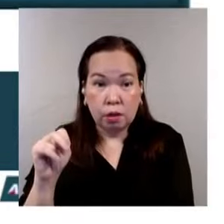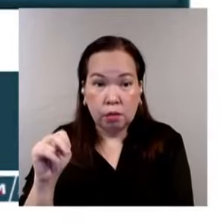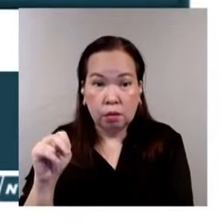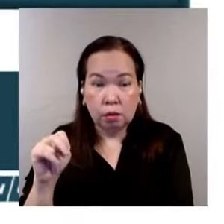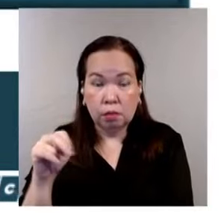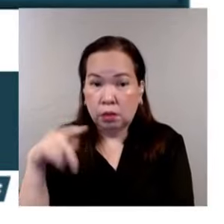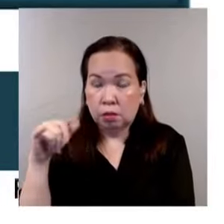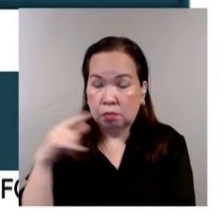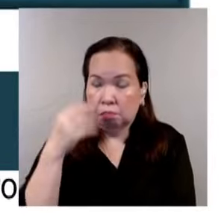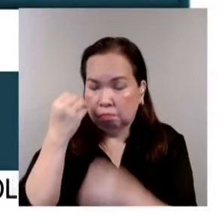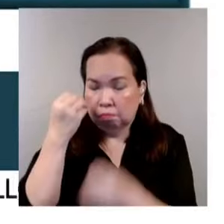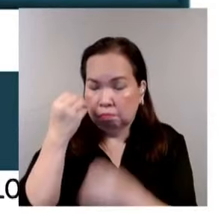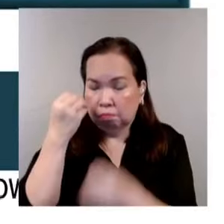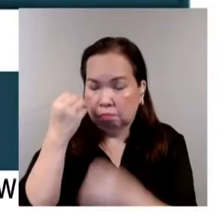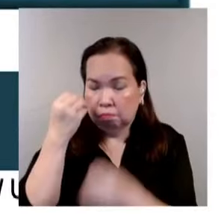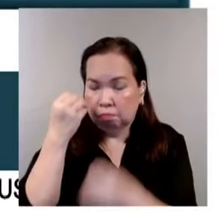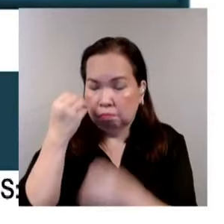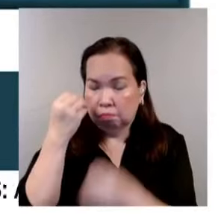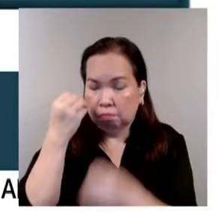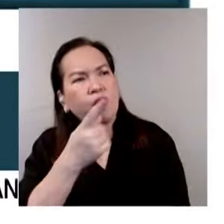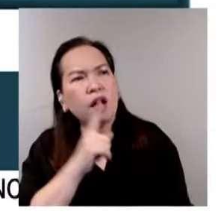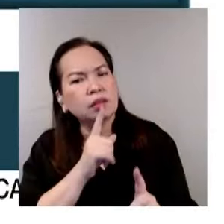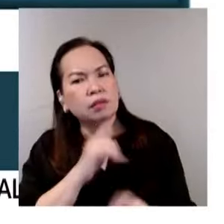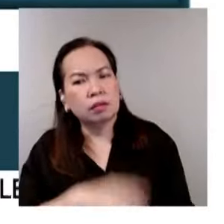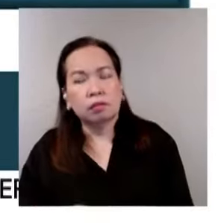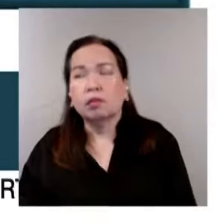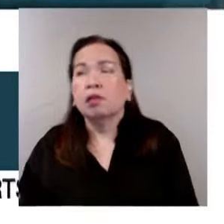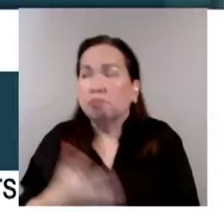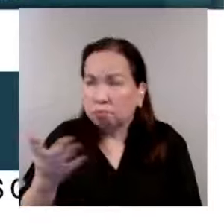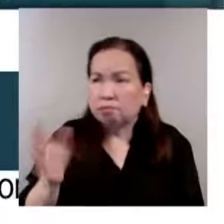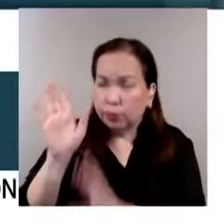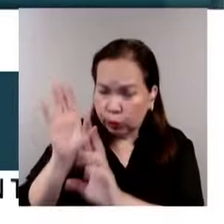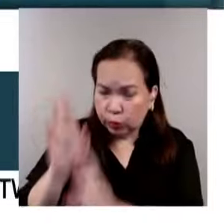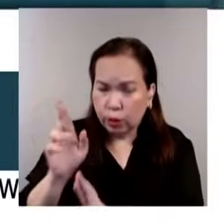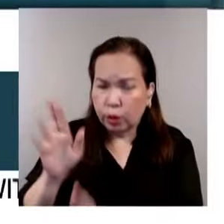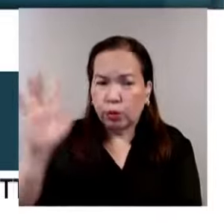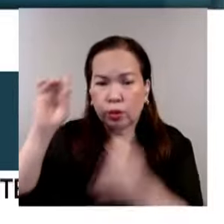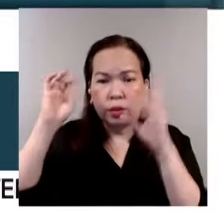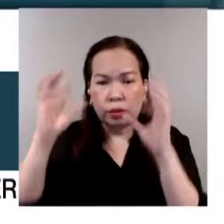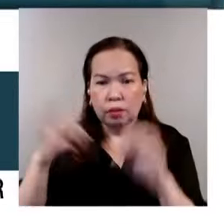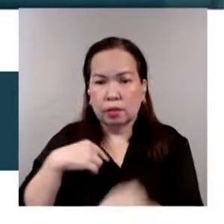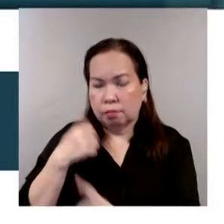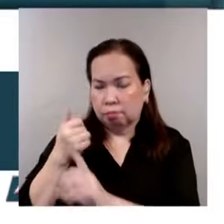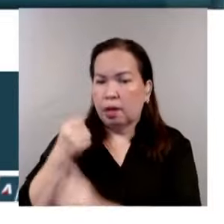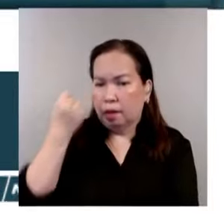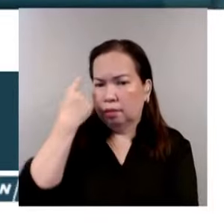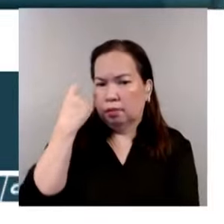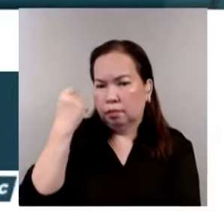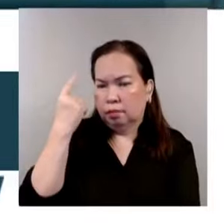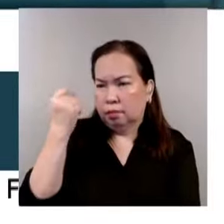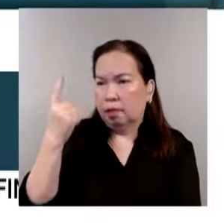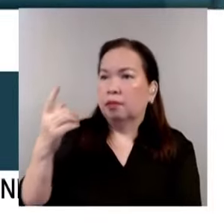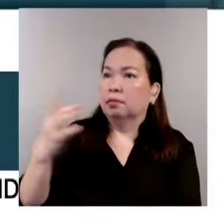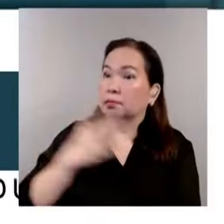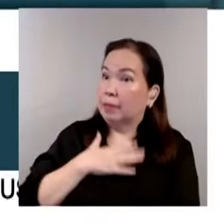withdrawal? He said that, you know, it's my decision, and he understands my decision. So